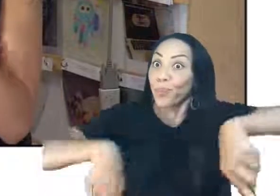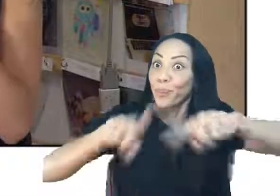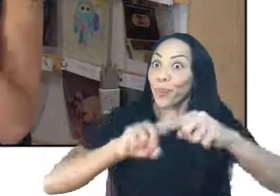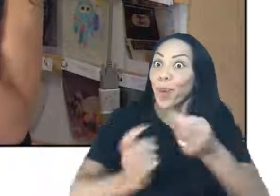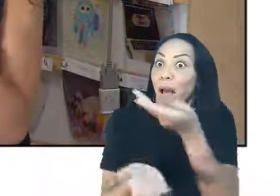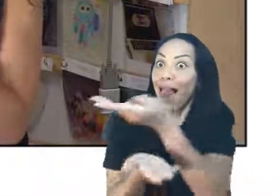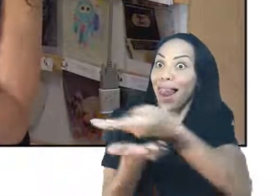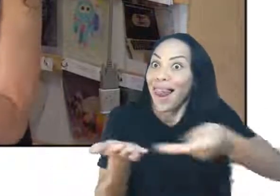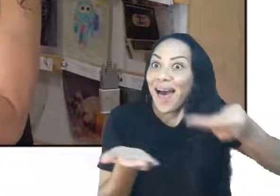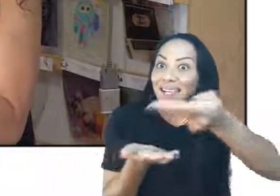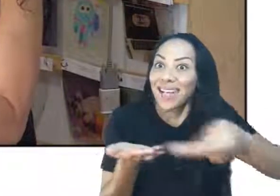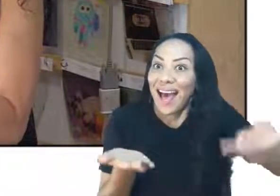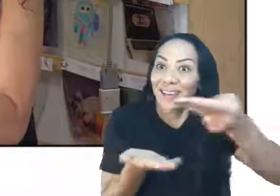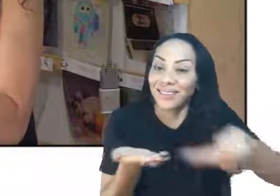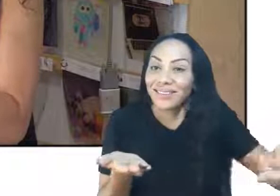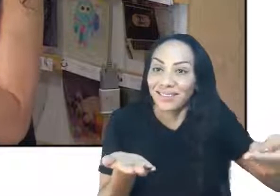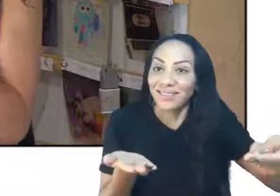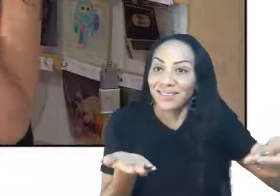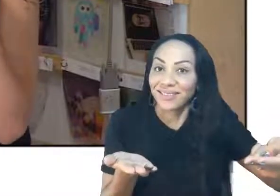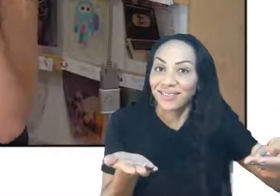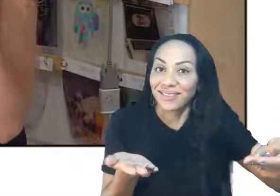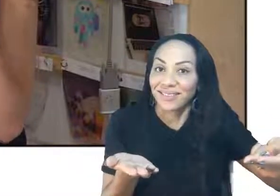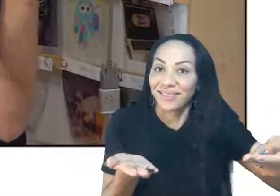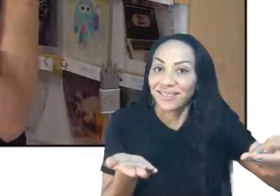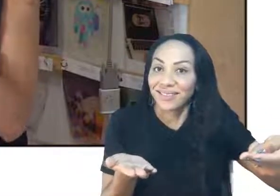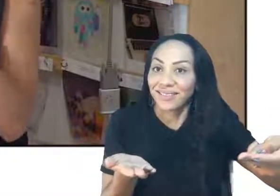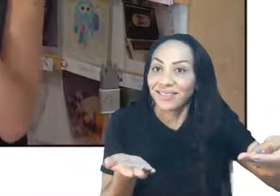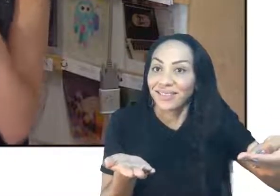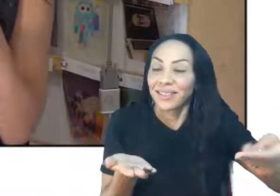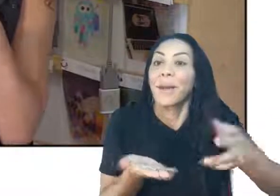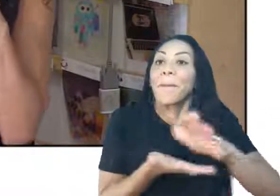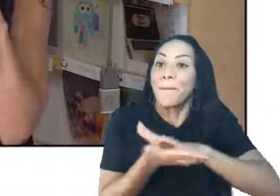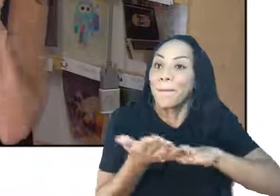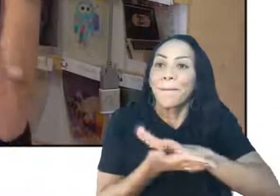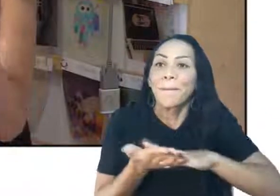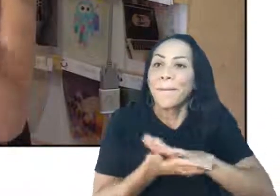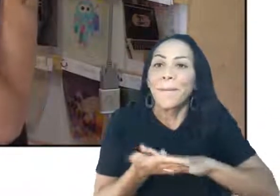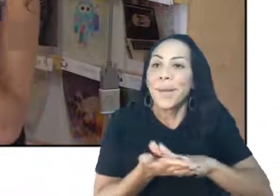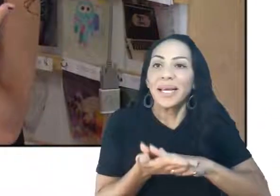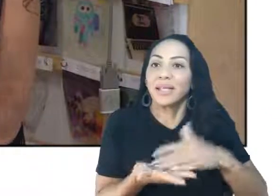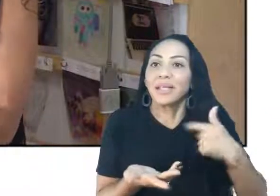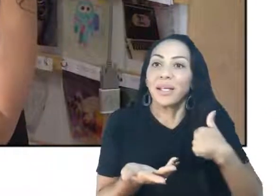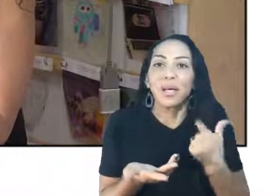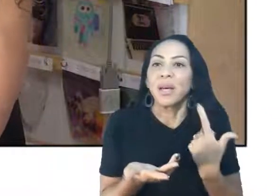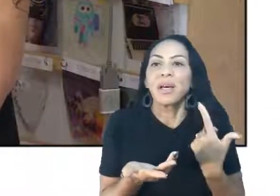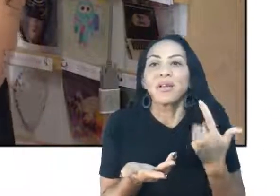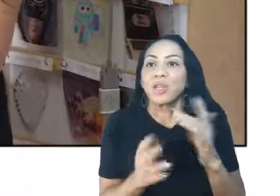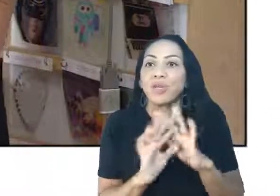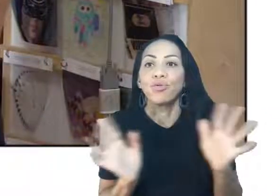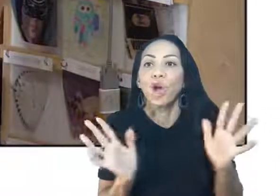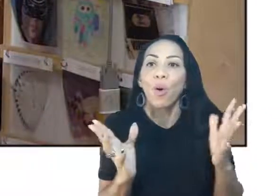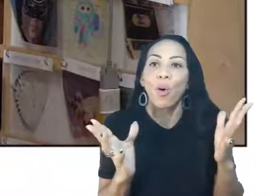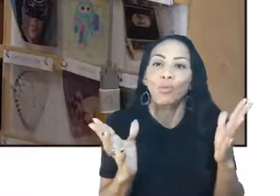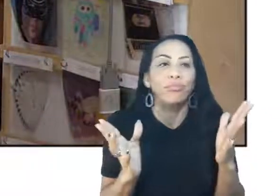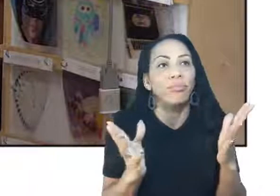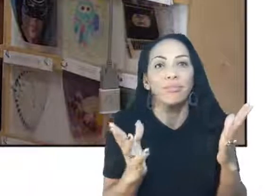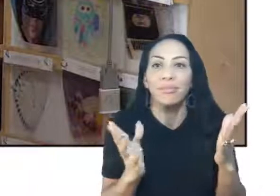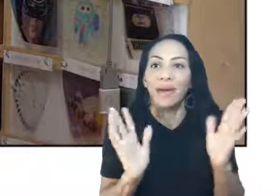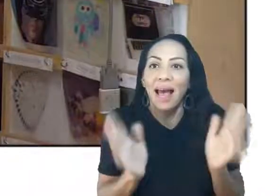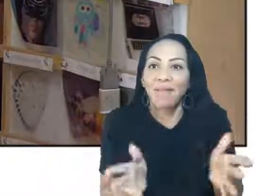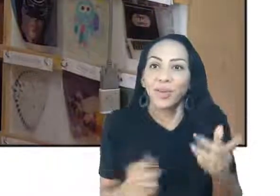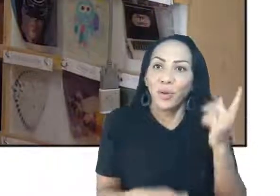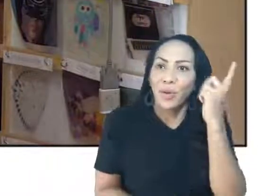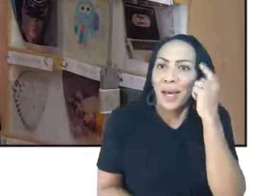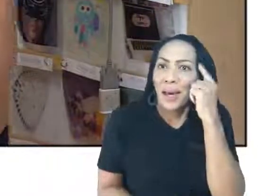of us who have to lie down don't expend extra energy on the kind of stares and the microaggressions that behaving in public